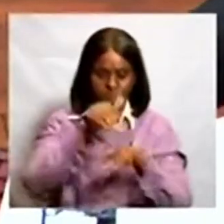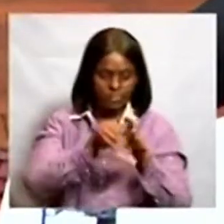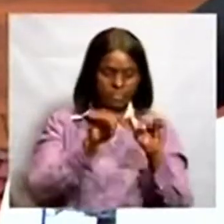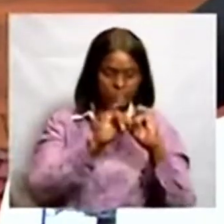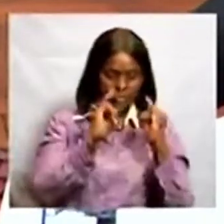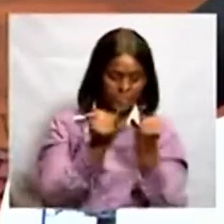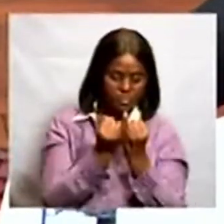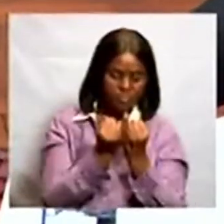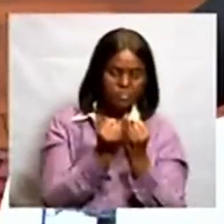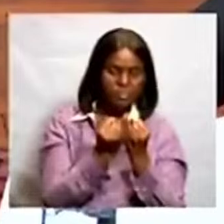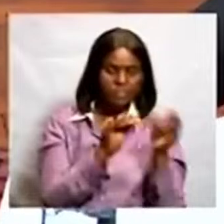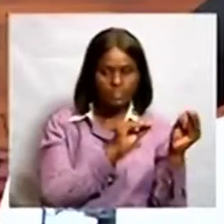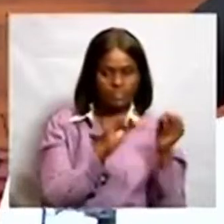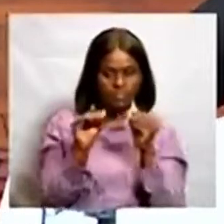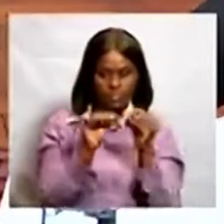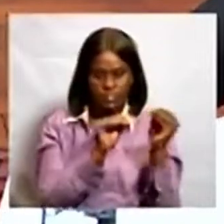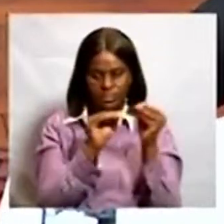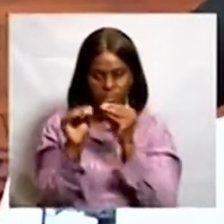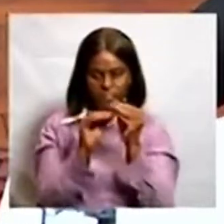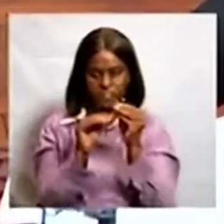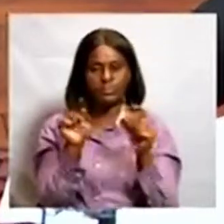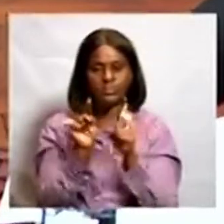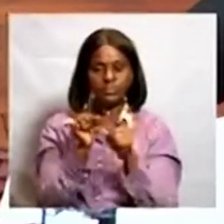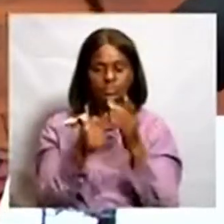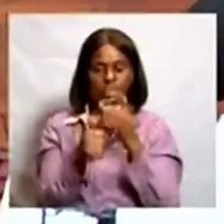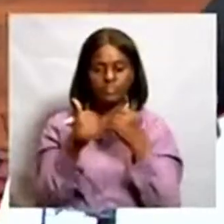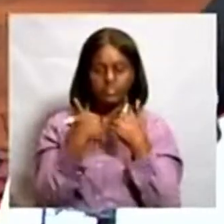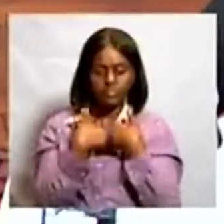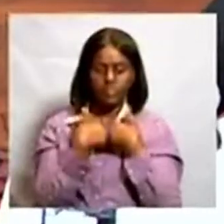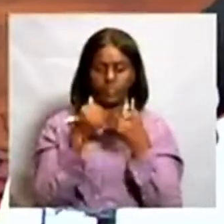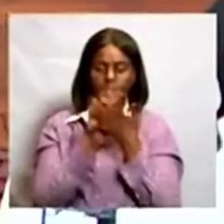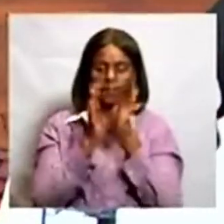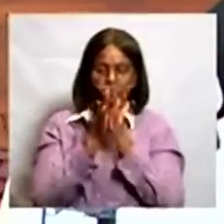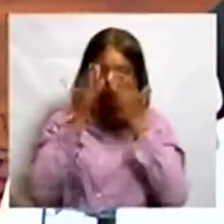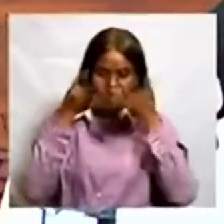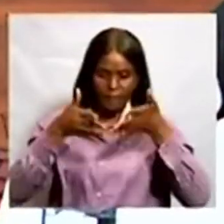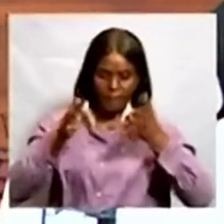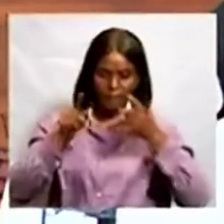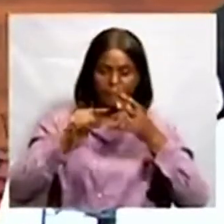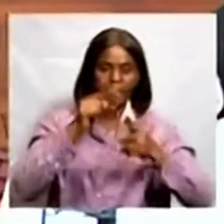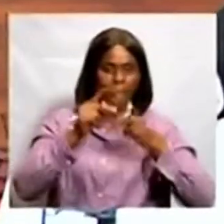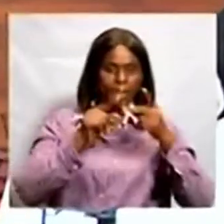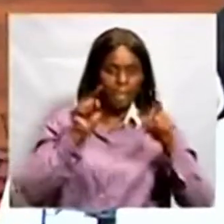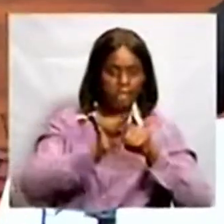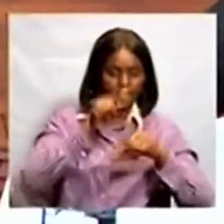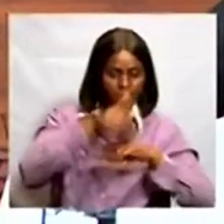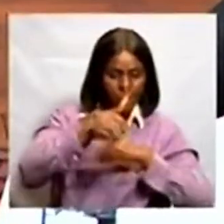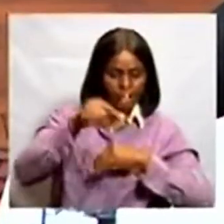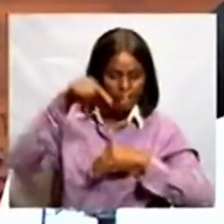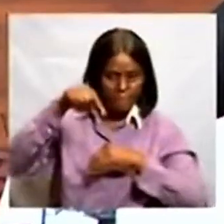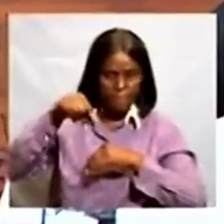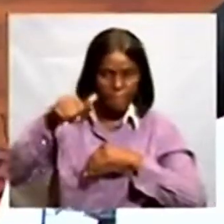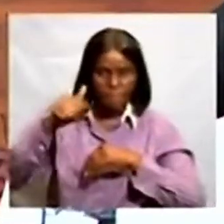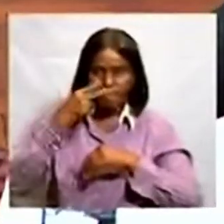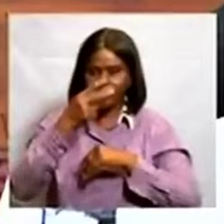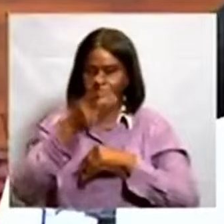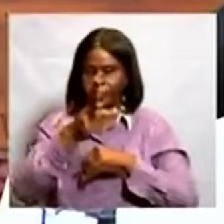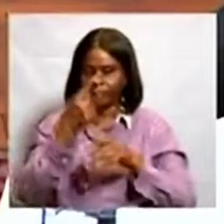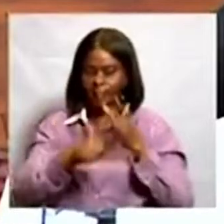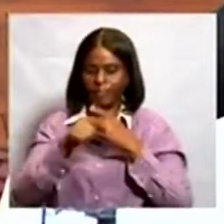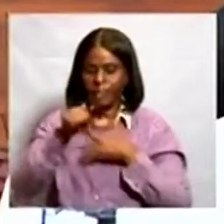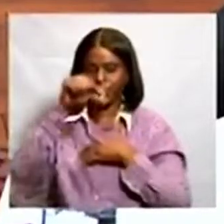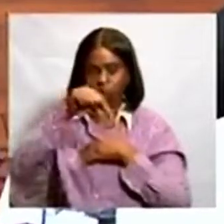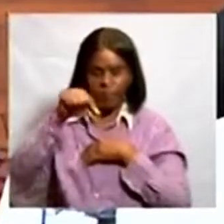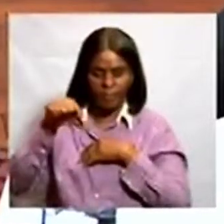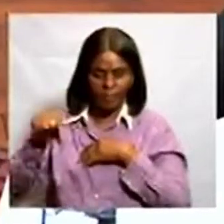have overlooked certain parameters, but when we are now looking at the process of registering qualifications, we are looking at the quality